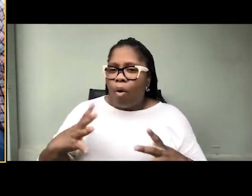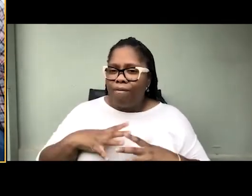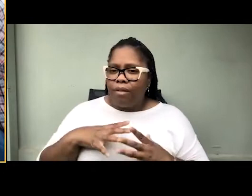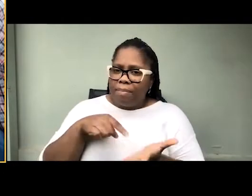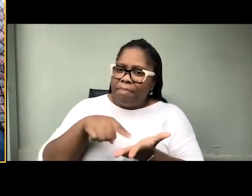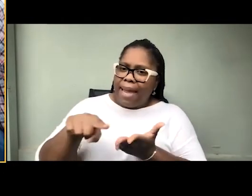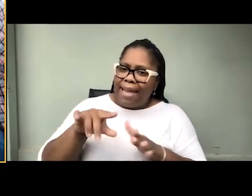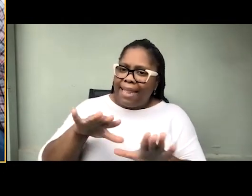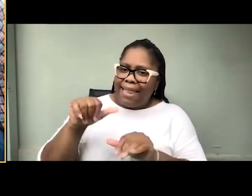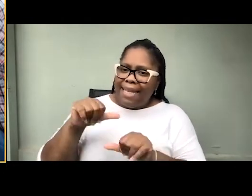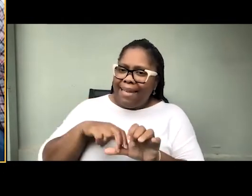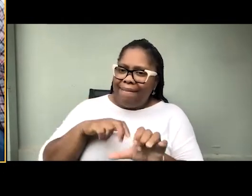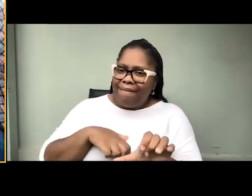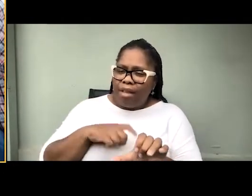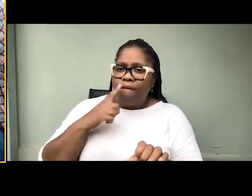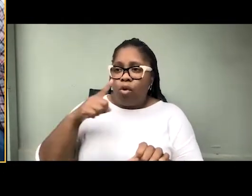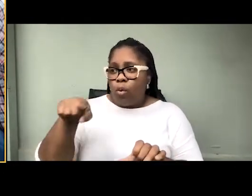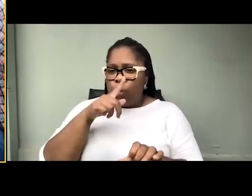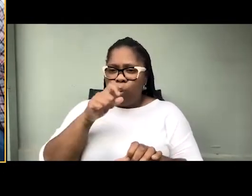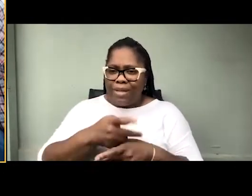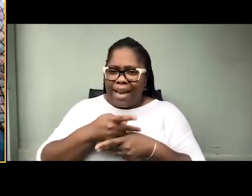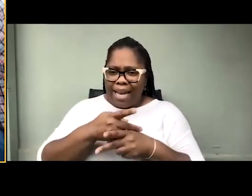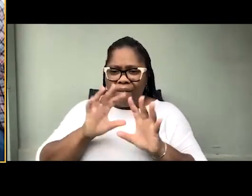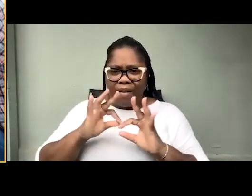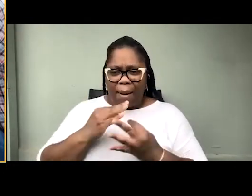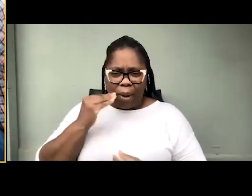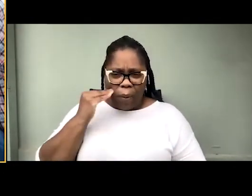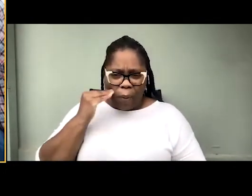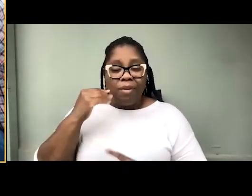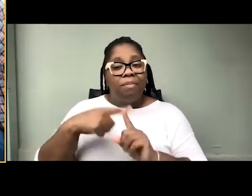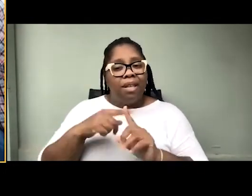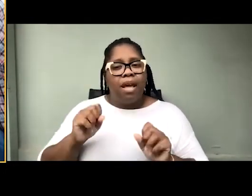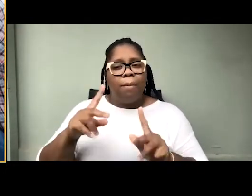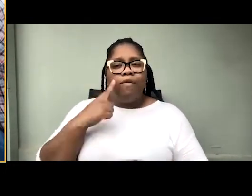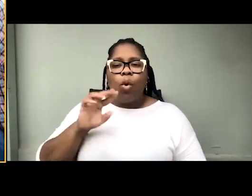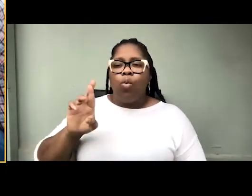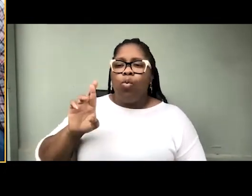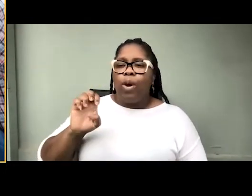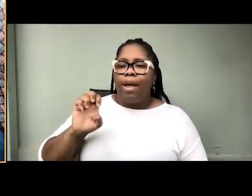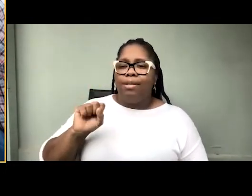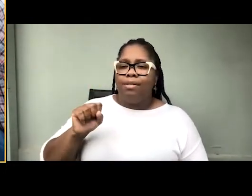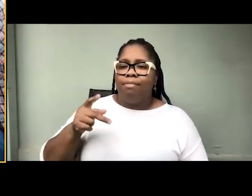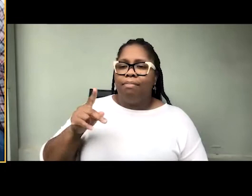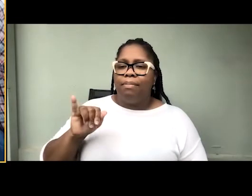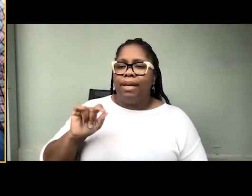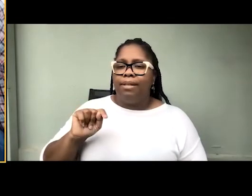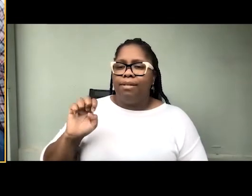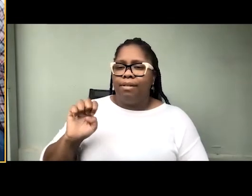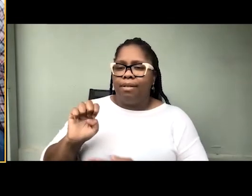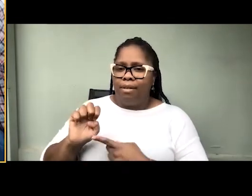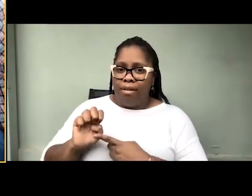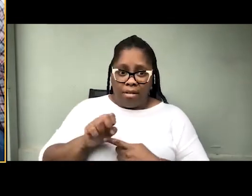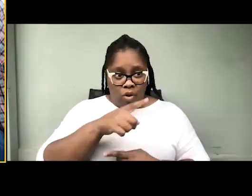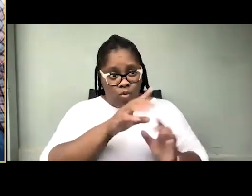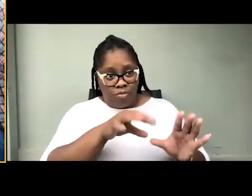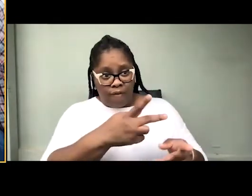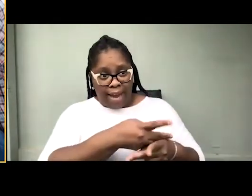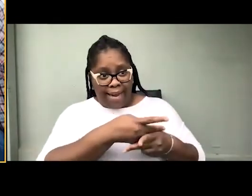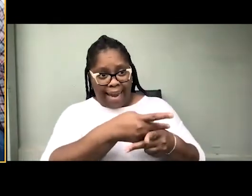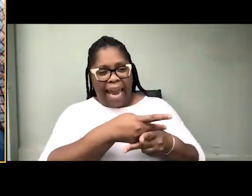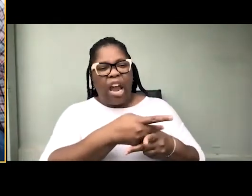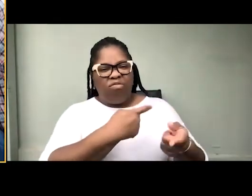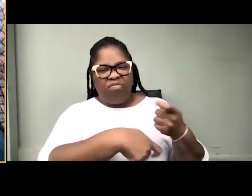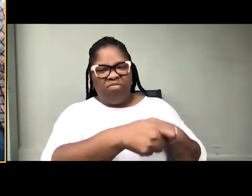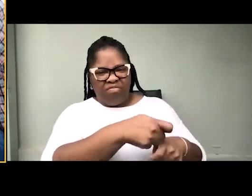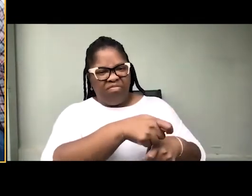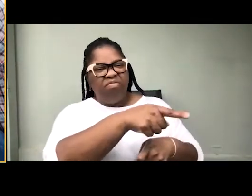for a loved one in the home, and also opportunities to provide respite to folks who are providing care.